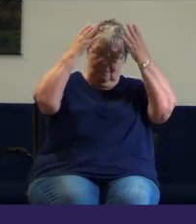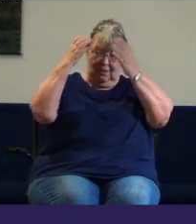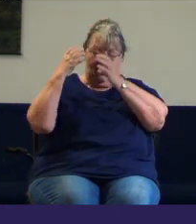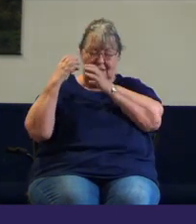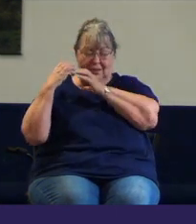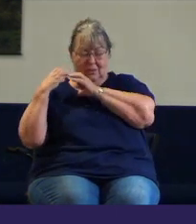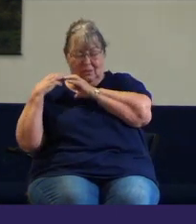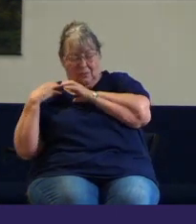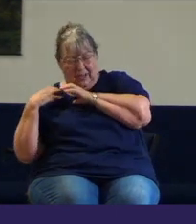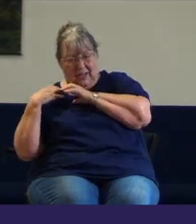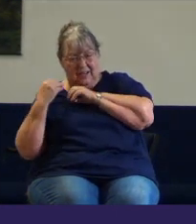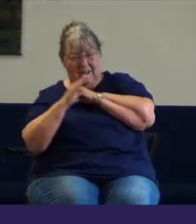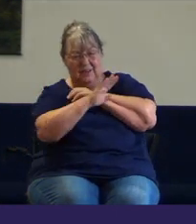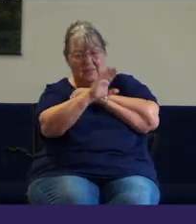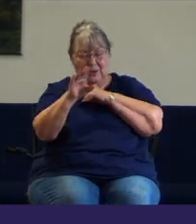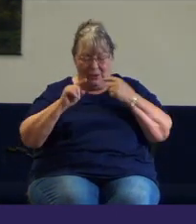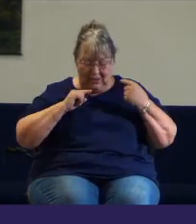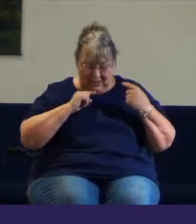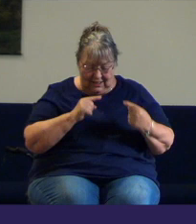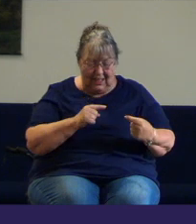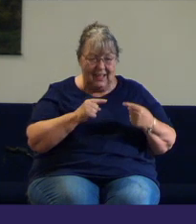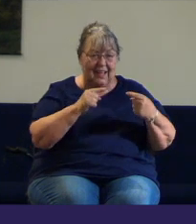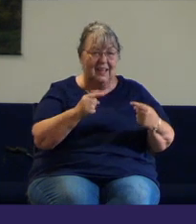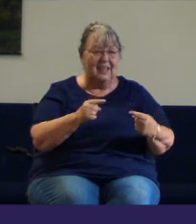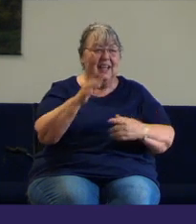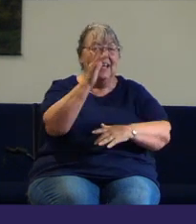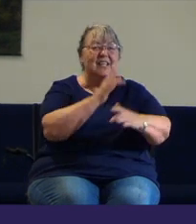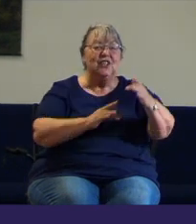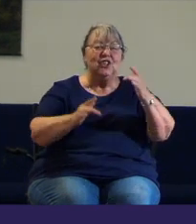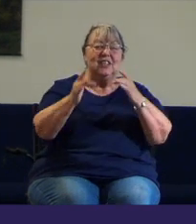Overwhelmed by the weight of your sin?